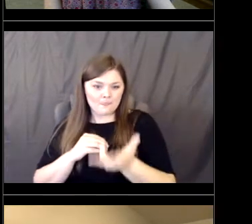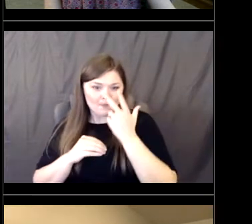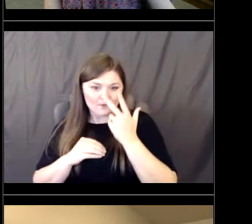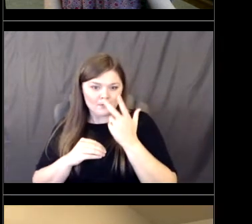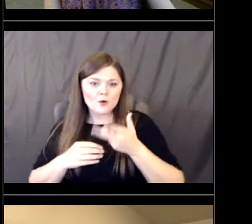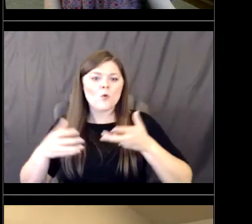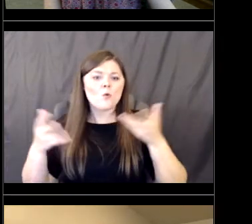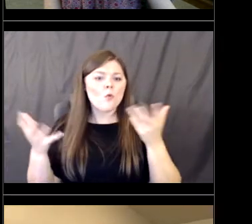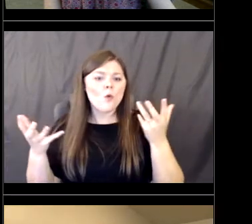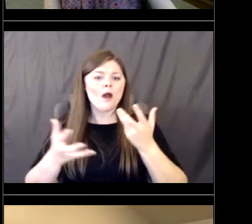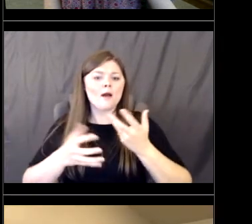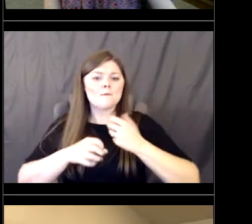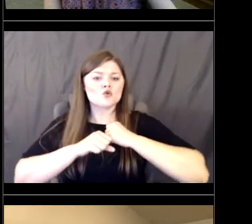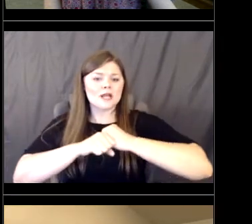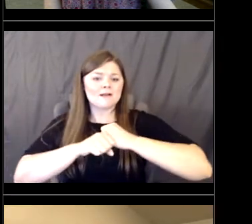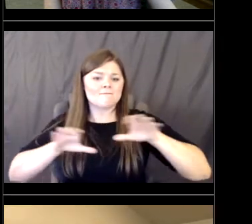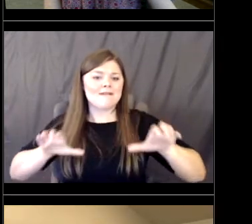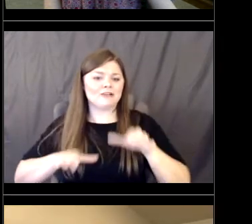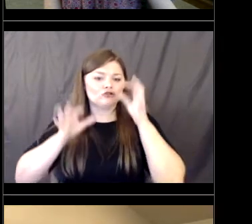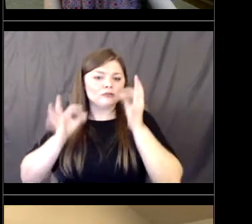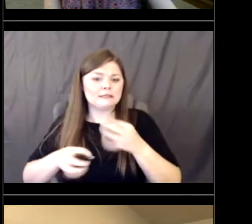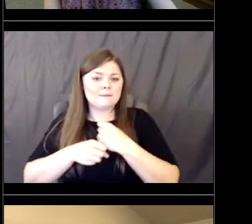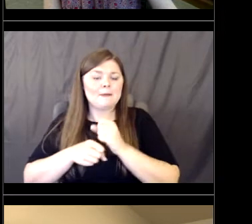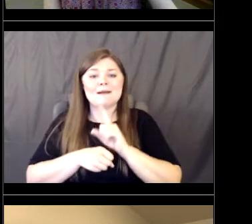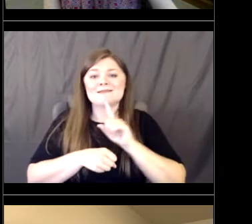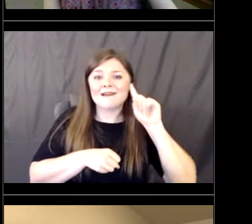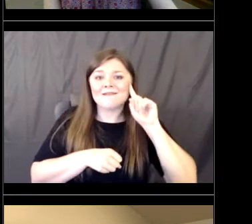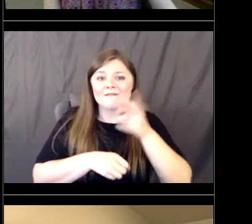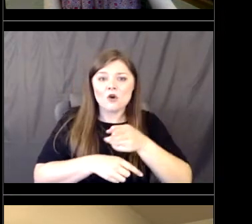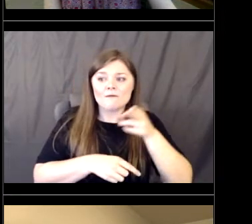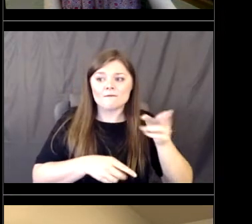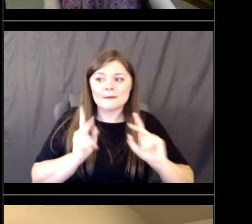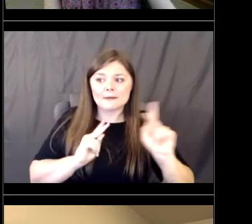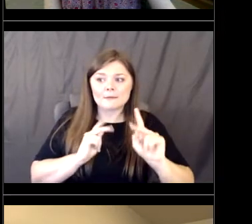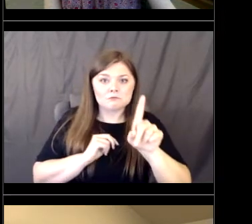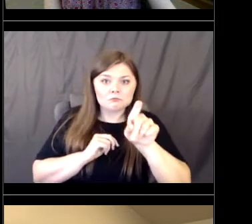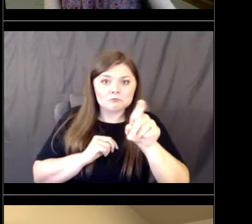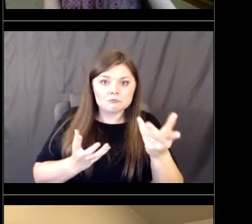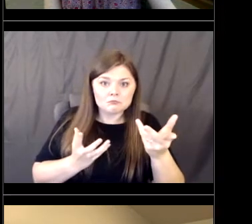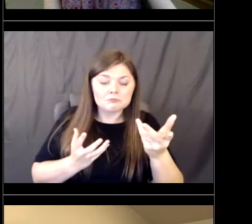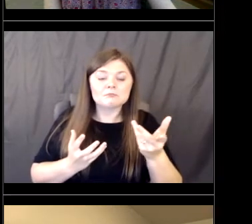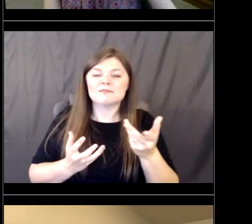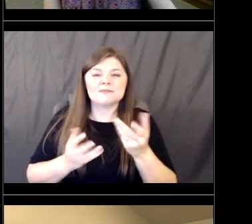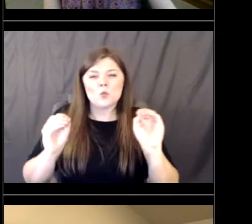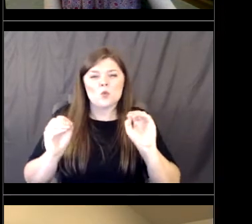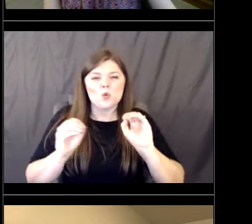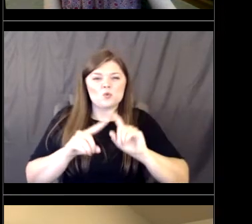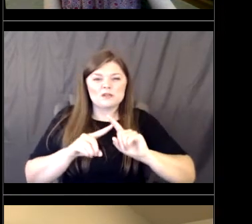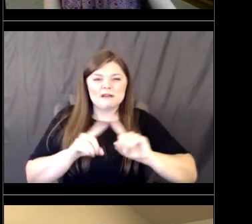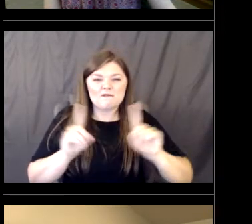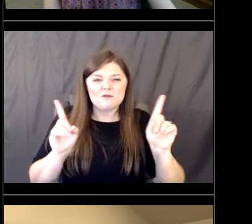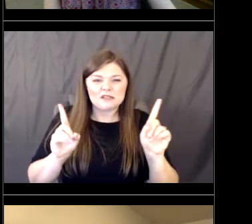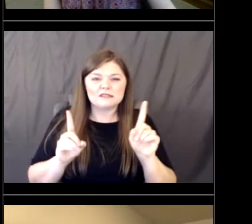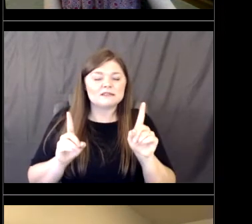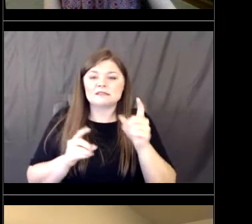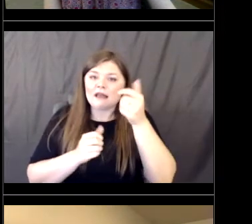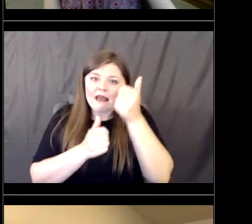by deaf, hard of hearing people? Really no differences here. Like I was saying, every tornado is perceived as the same